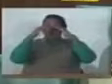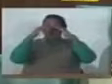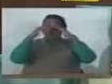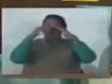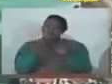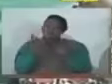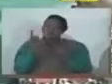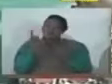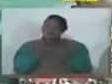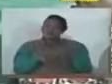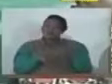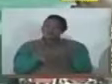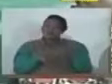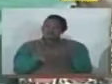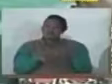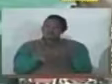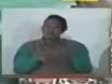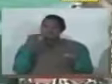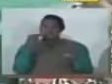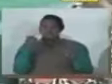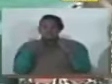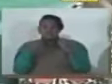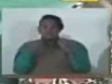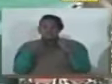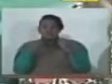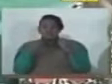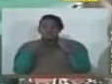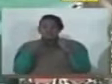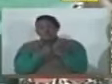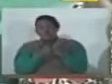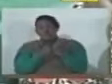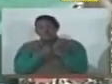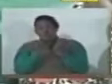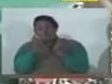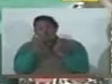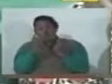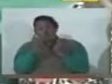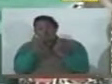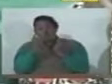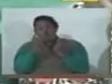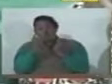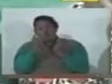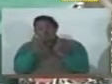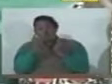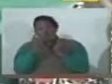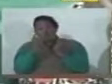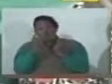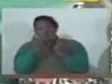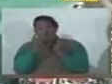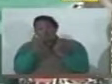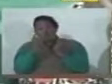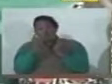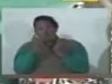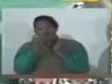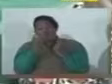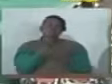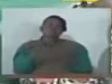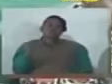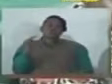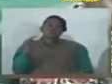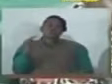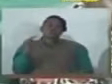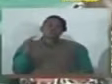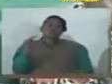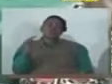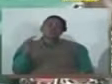contributor to the National Housing Trust, a poor citizen, if the Ministry of Housing or